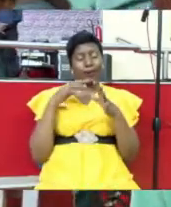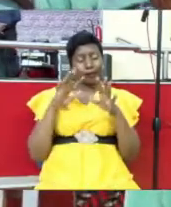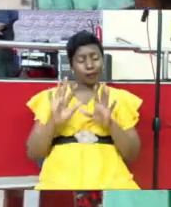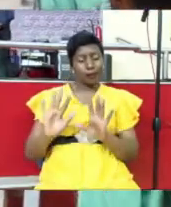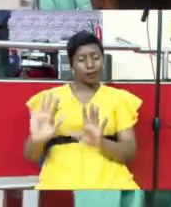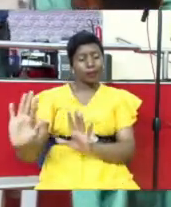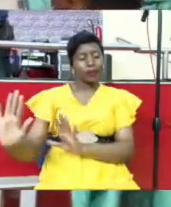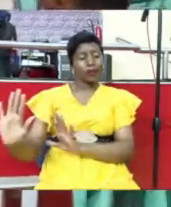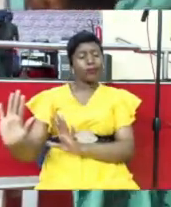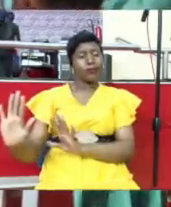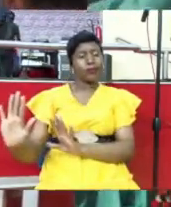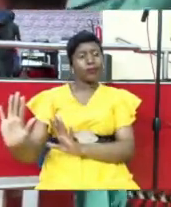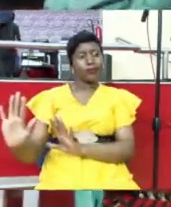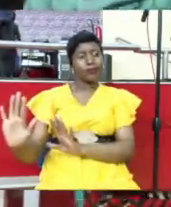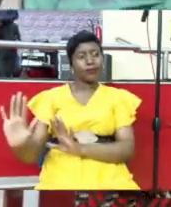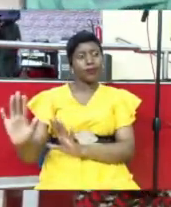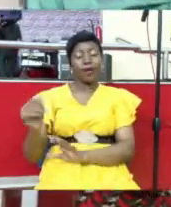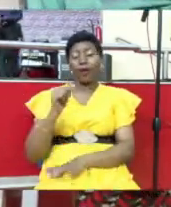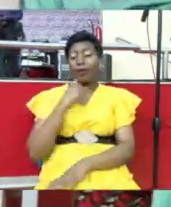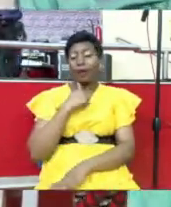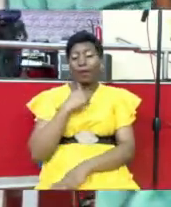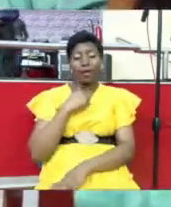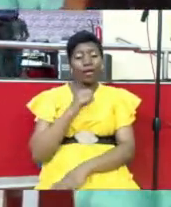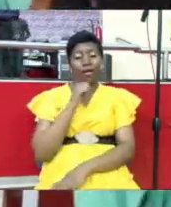I'm no longer going to be a captive.